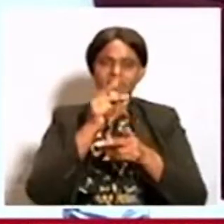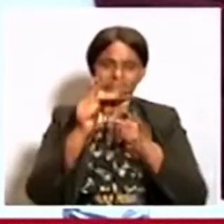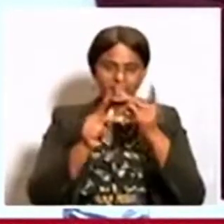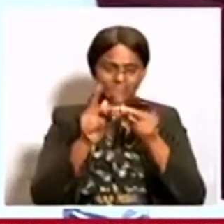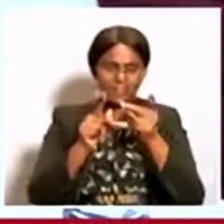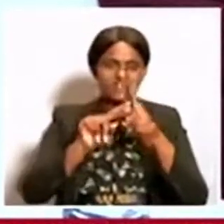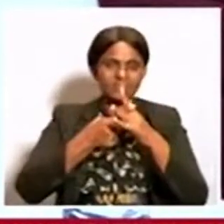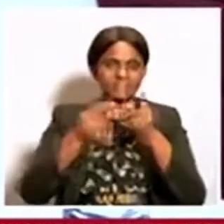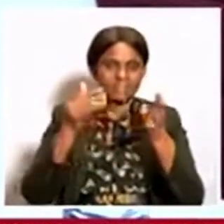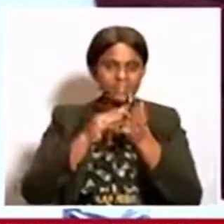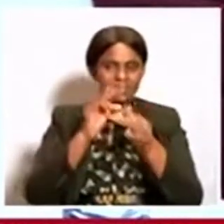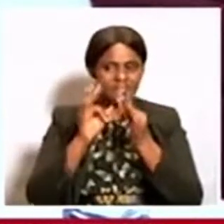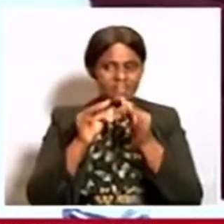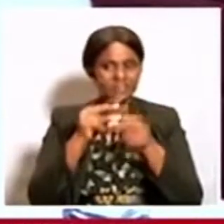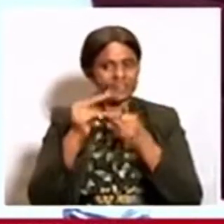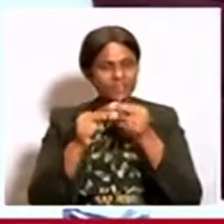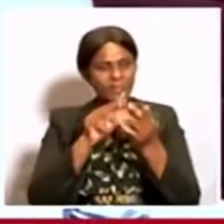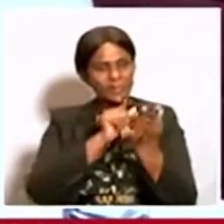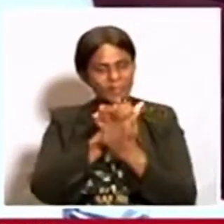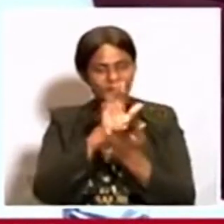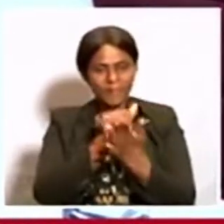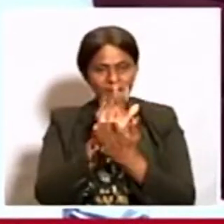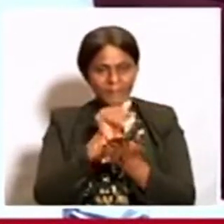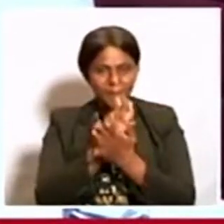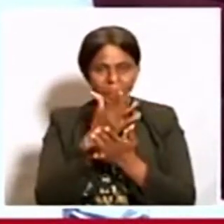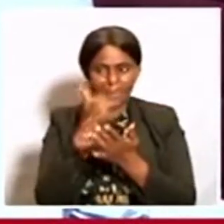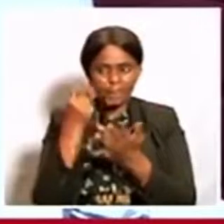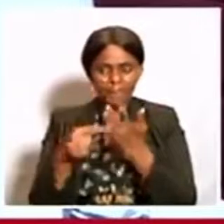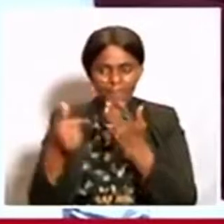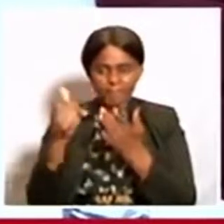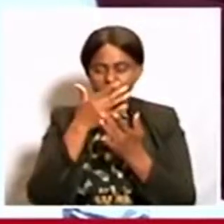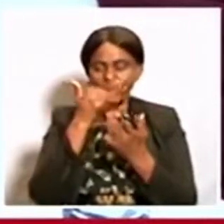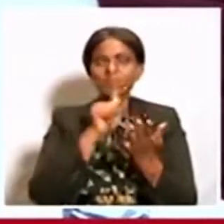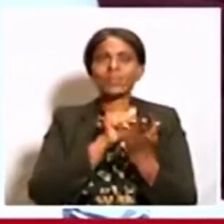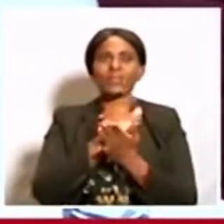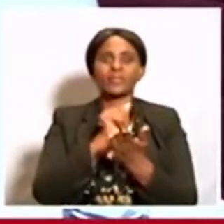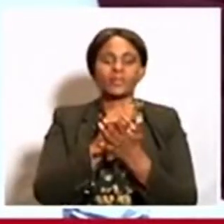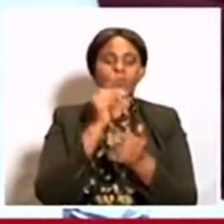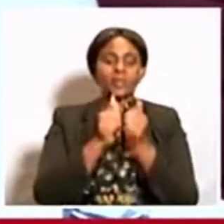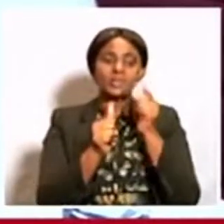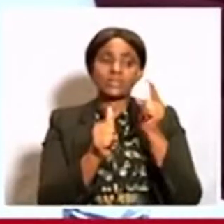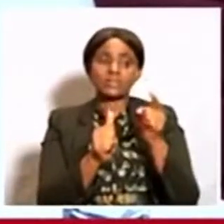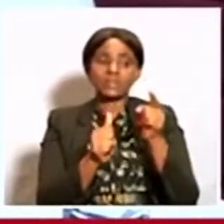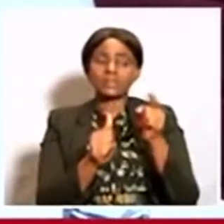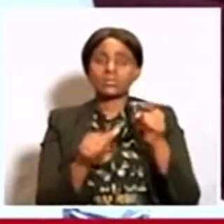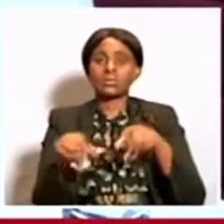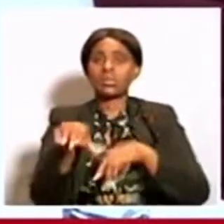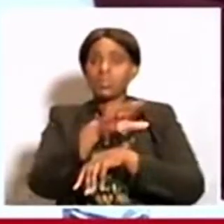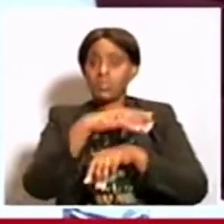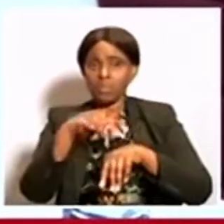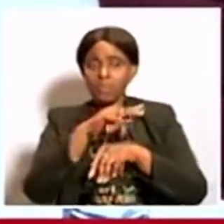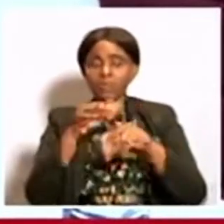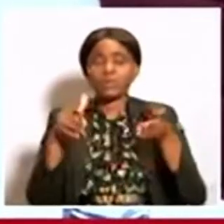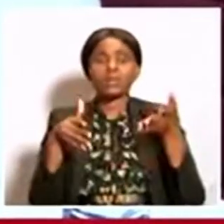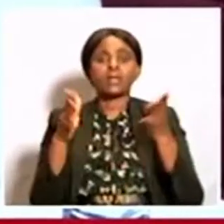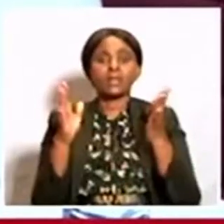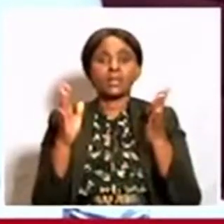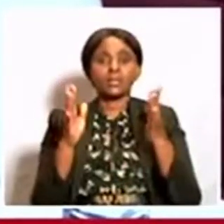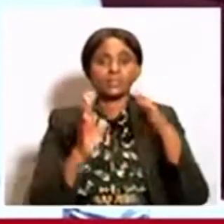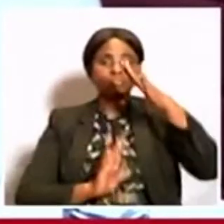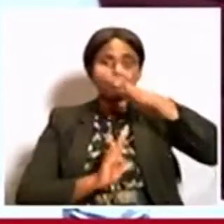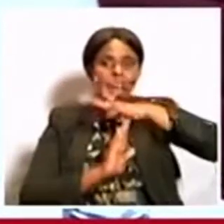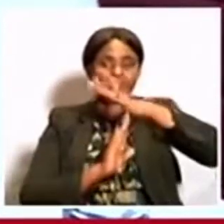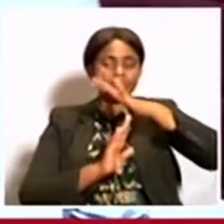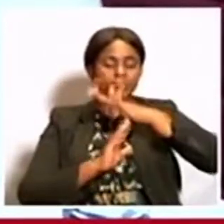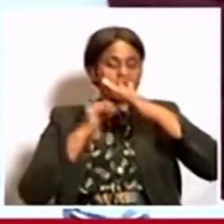over. If it meant advertising, they should have advertised because it's beyond the allowed threshold